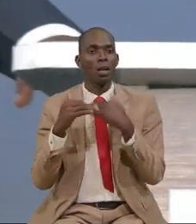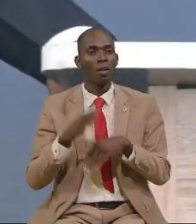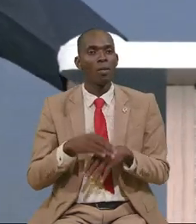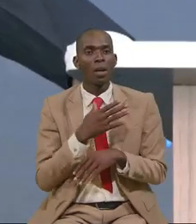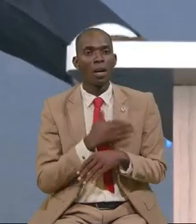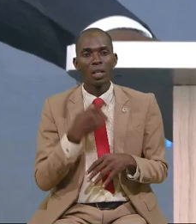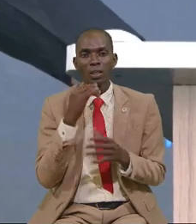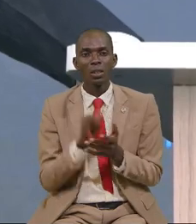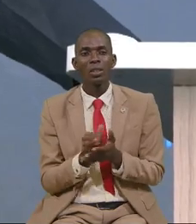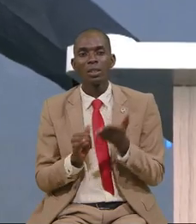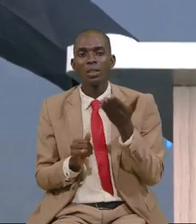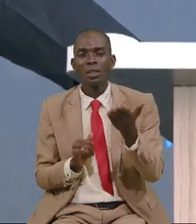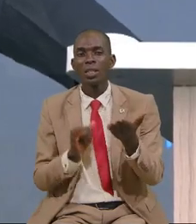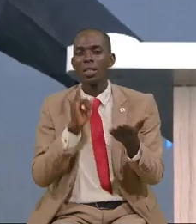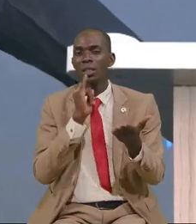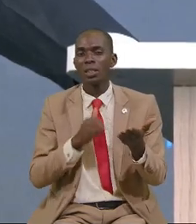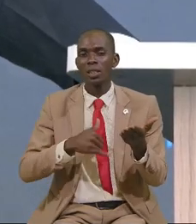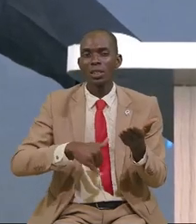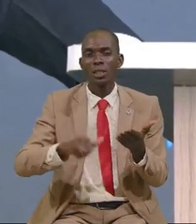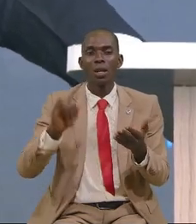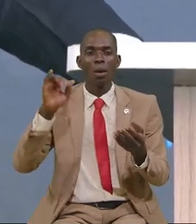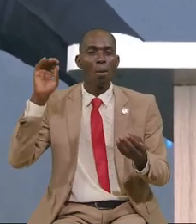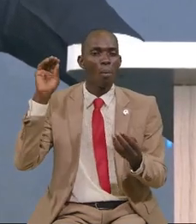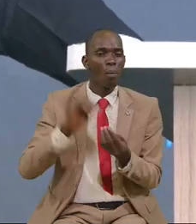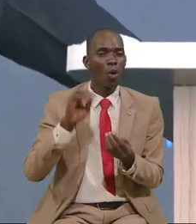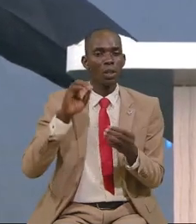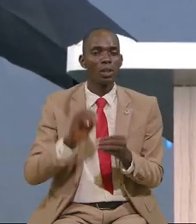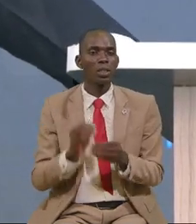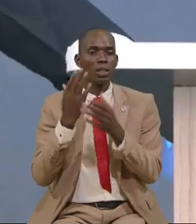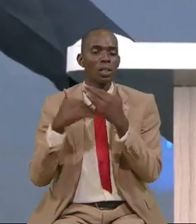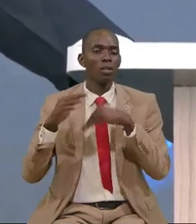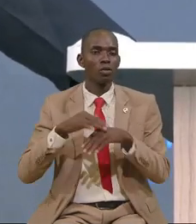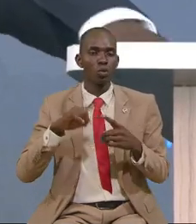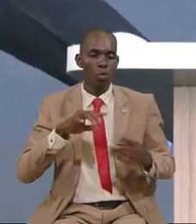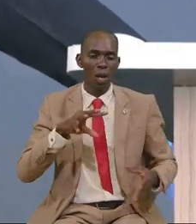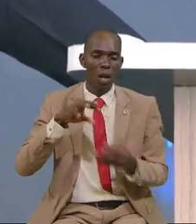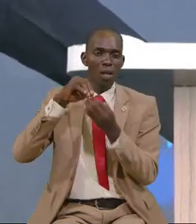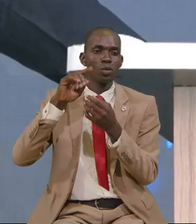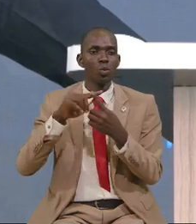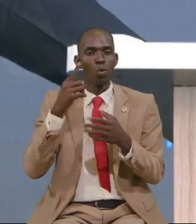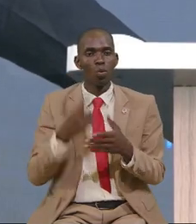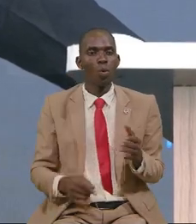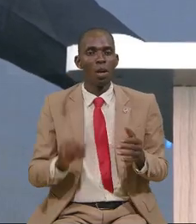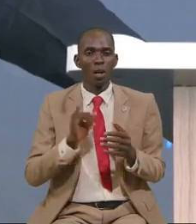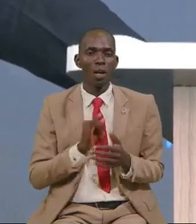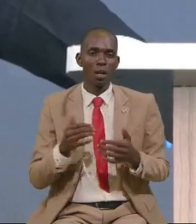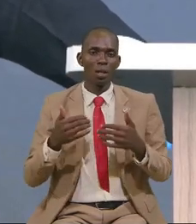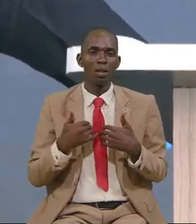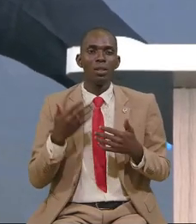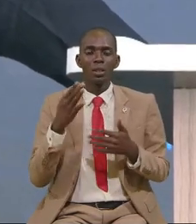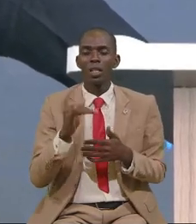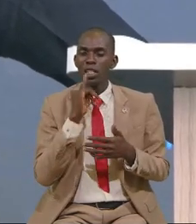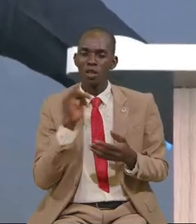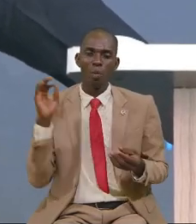is still more in heaven to add to what I have. There is still more in heaven to